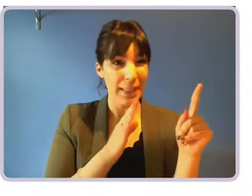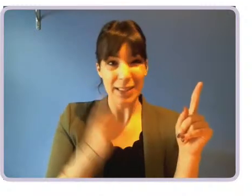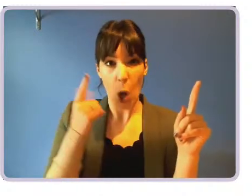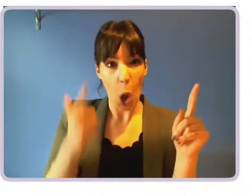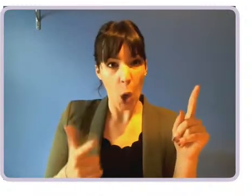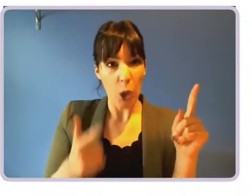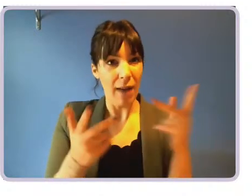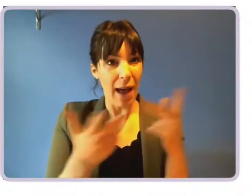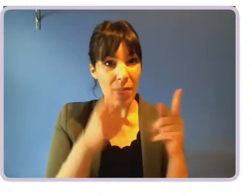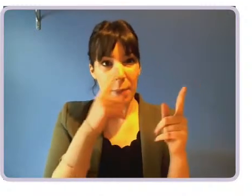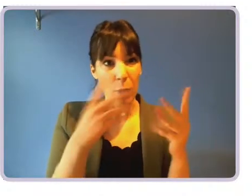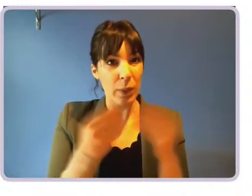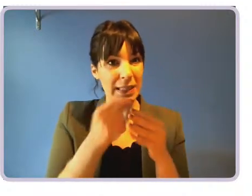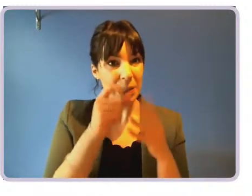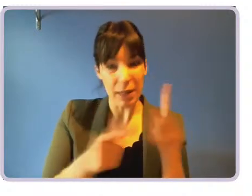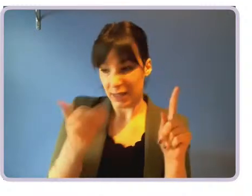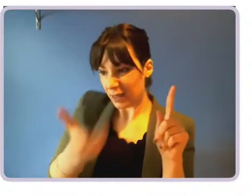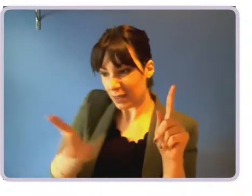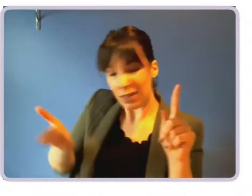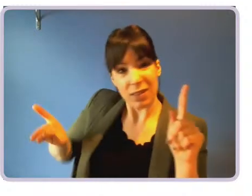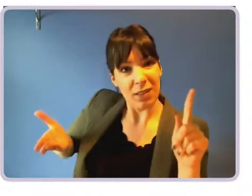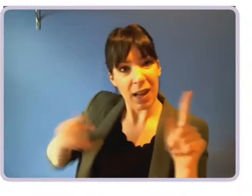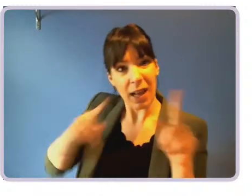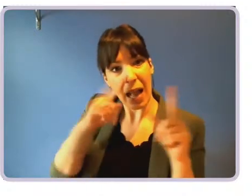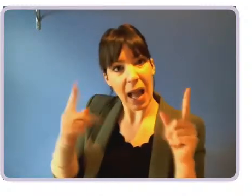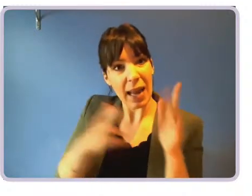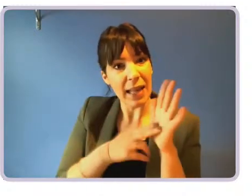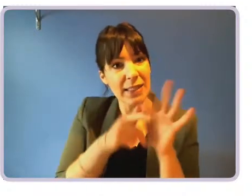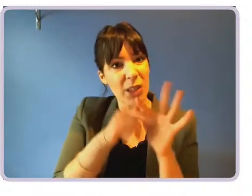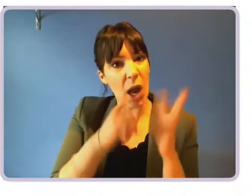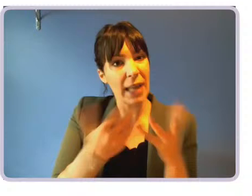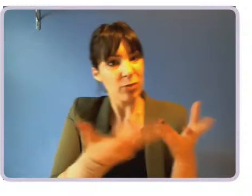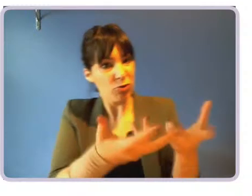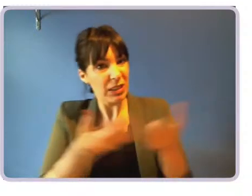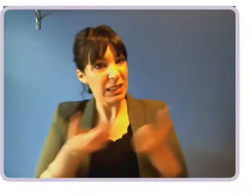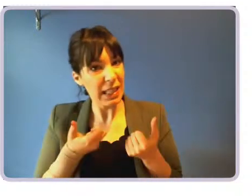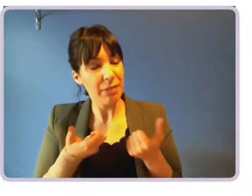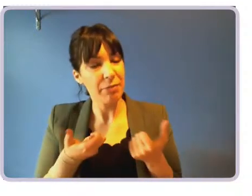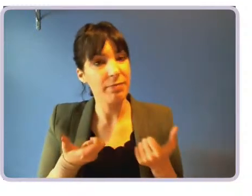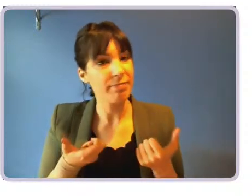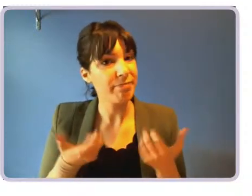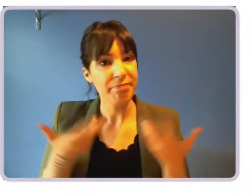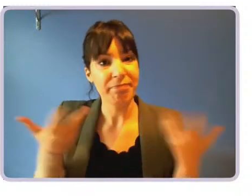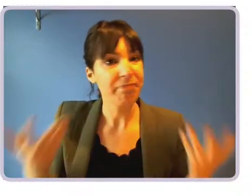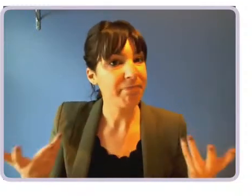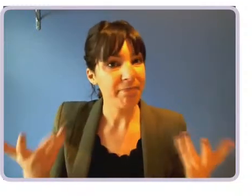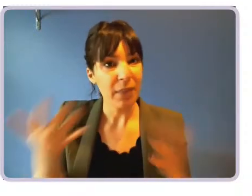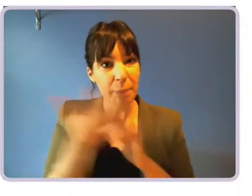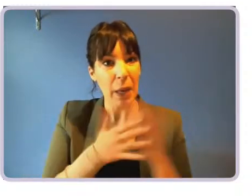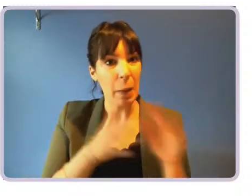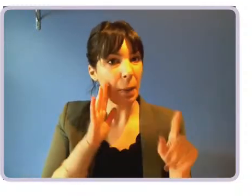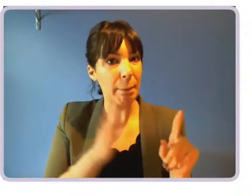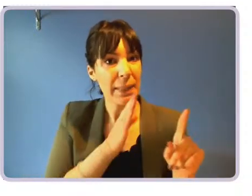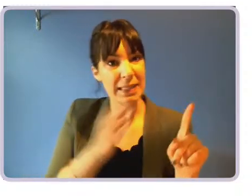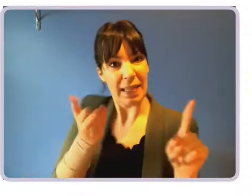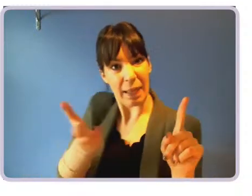support either through other schemes or don't have or aren't necessarily getting NDIS